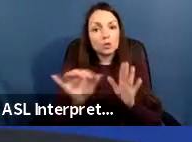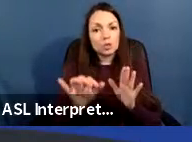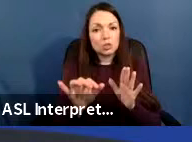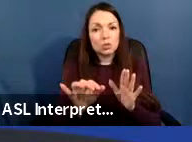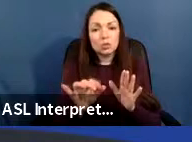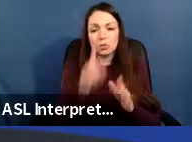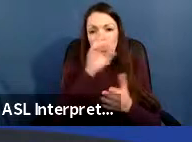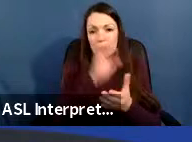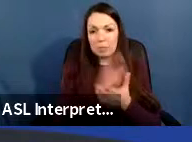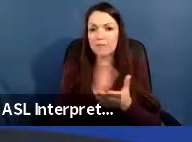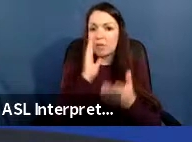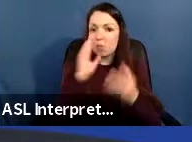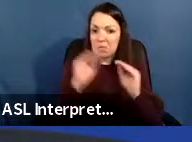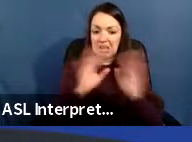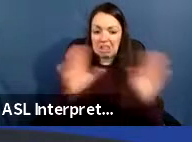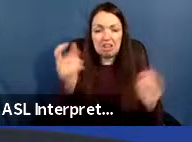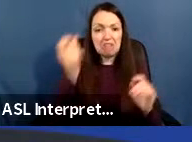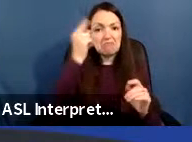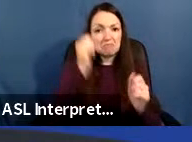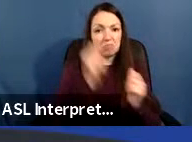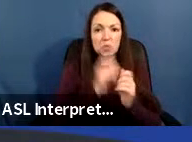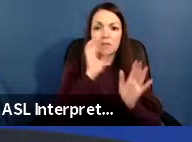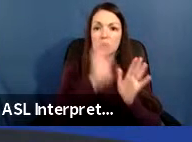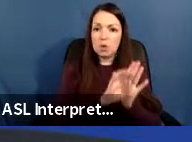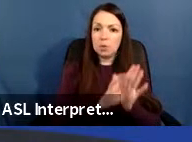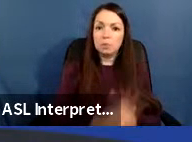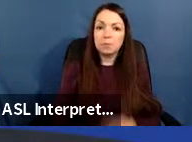can speak 1,000 words.